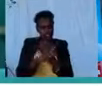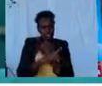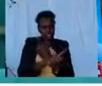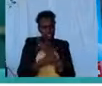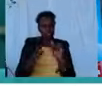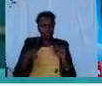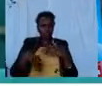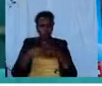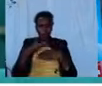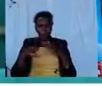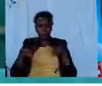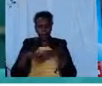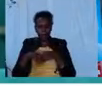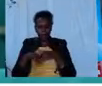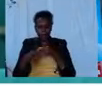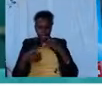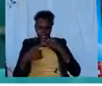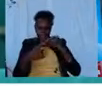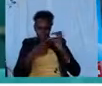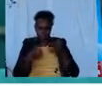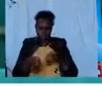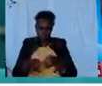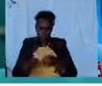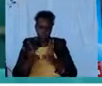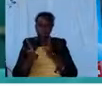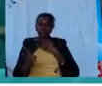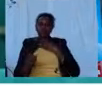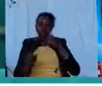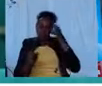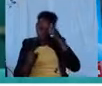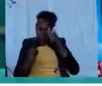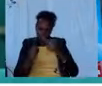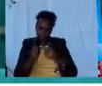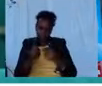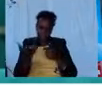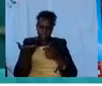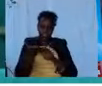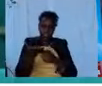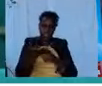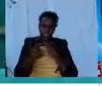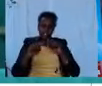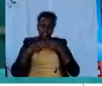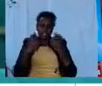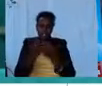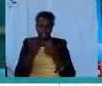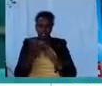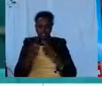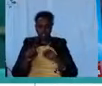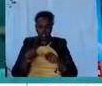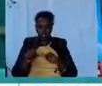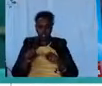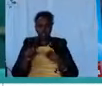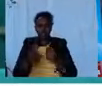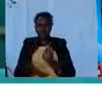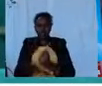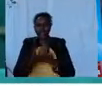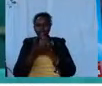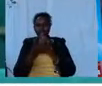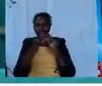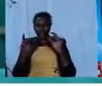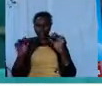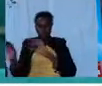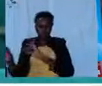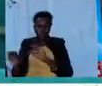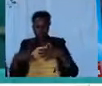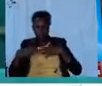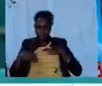PCC member. In a special way, we want to remember this morning the technical team that continue to help us so that we may reach your people.